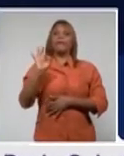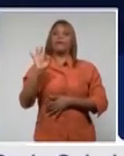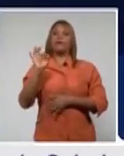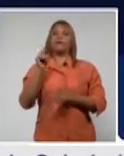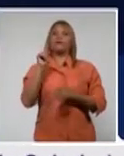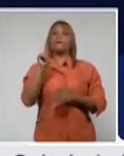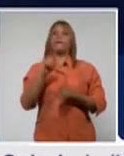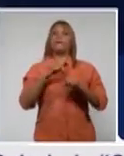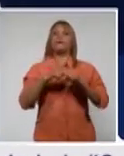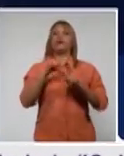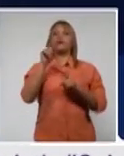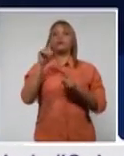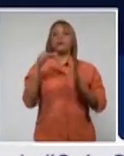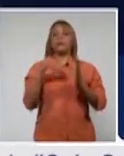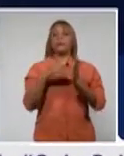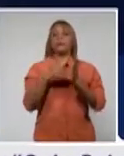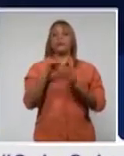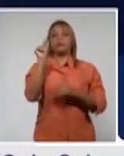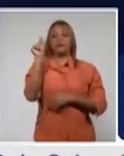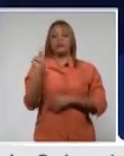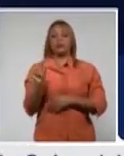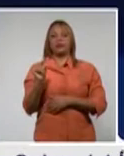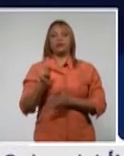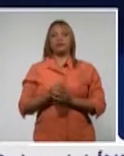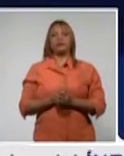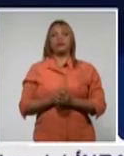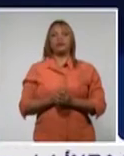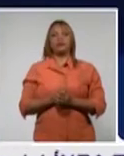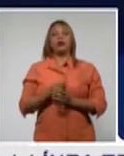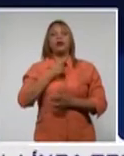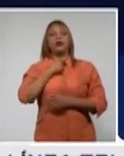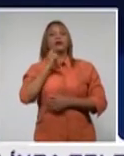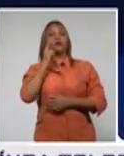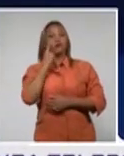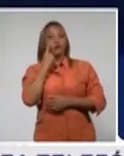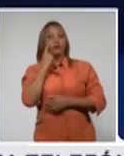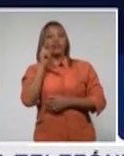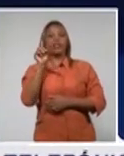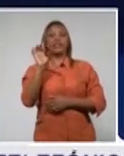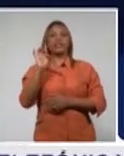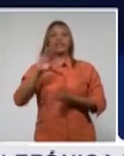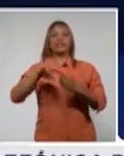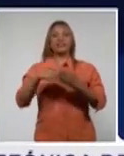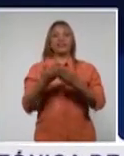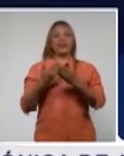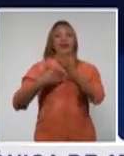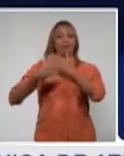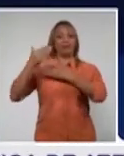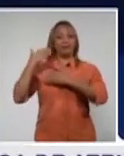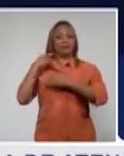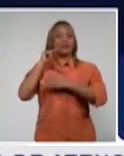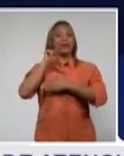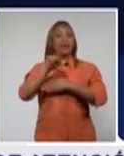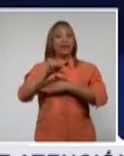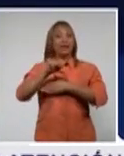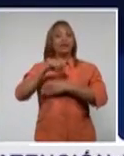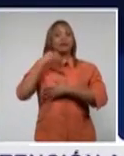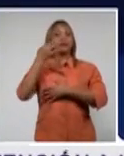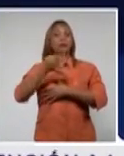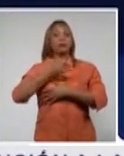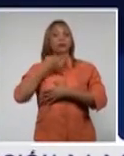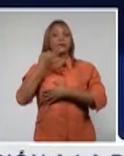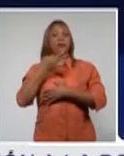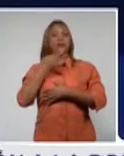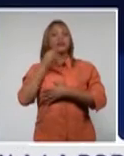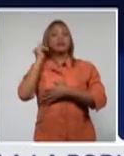27.9. If we look at this figure over the last 15 days, despite being lower than